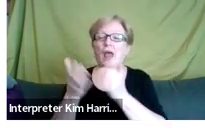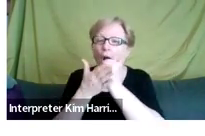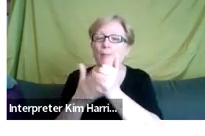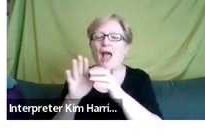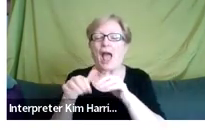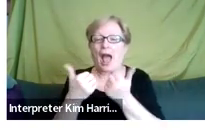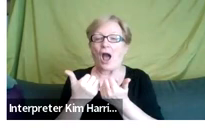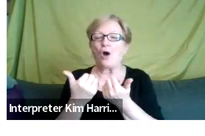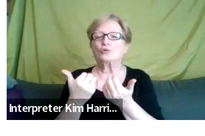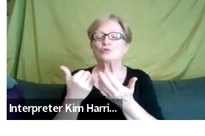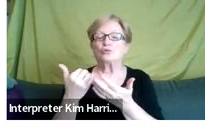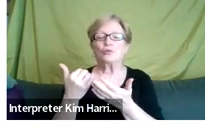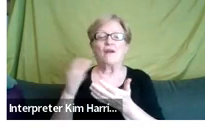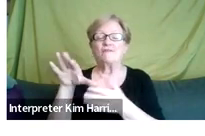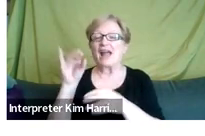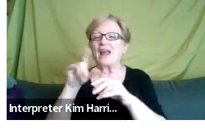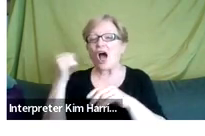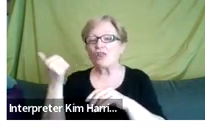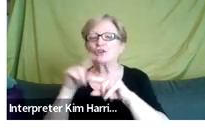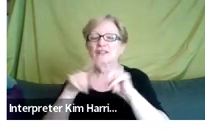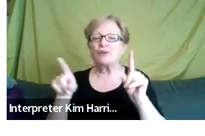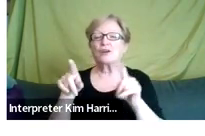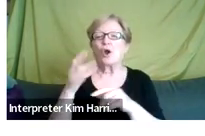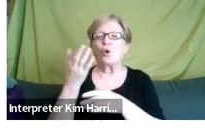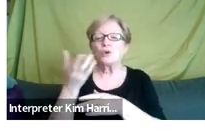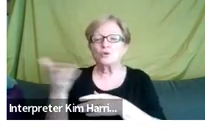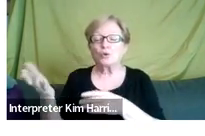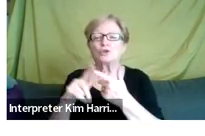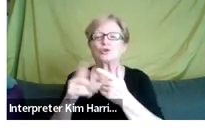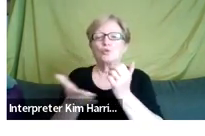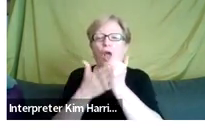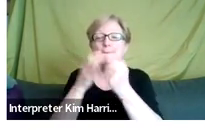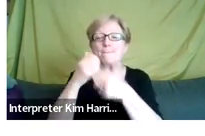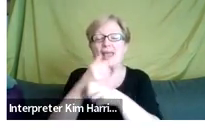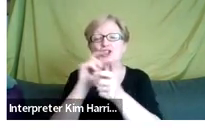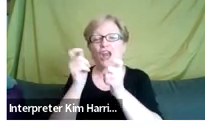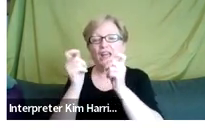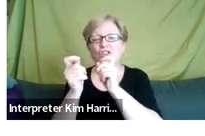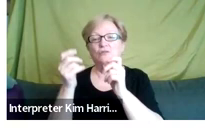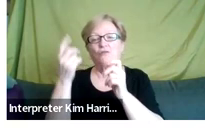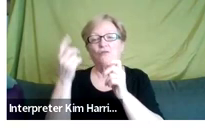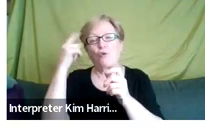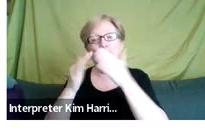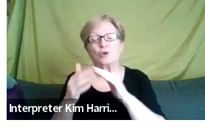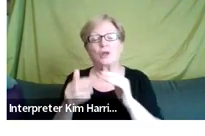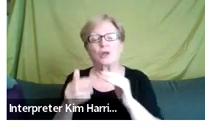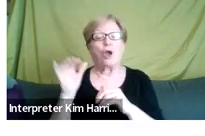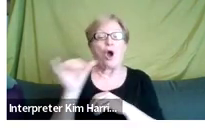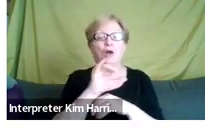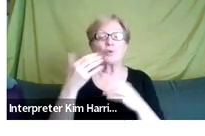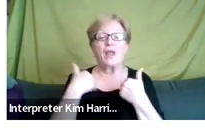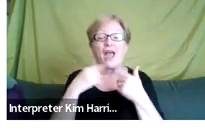that is available and out there to start making these type of changes within the community. And then we also have our assistive